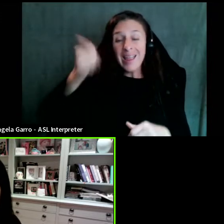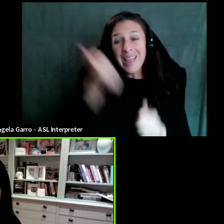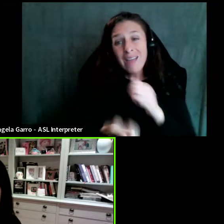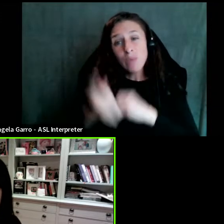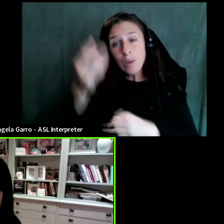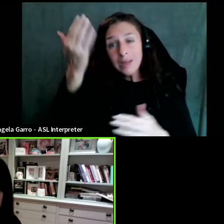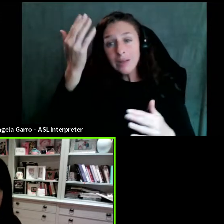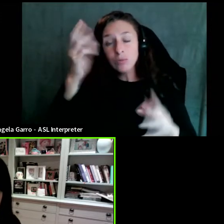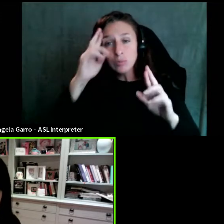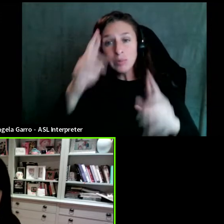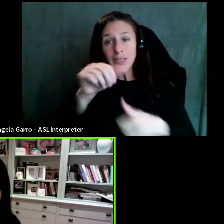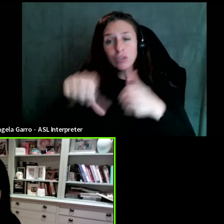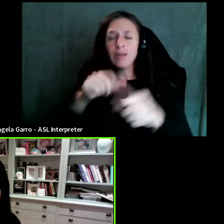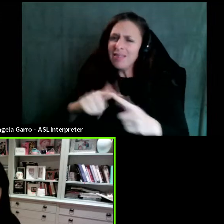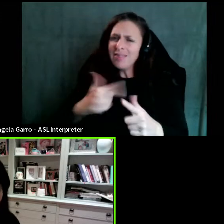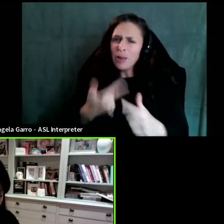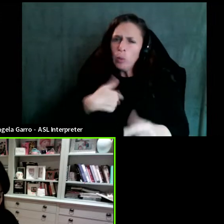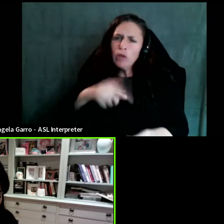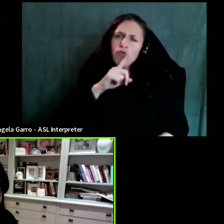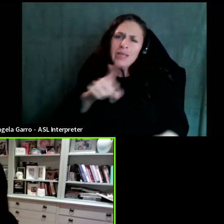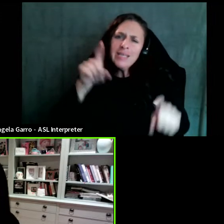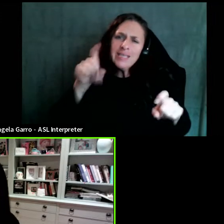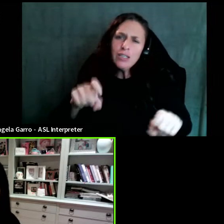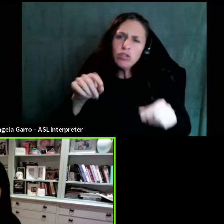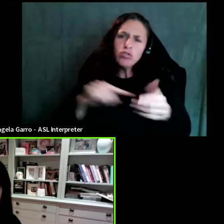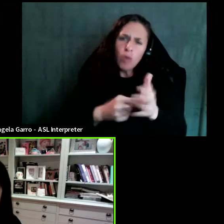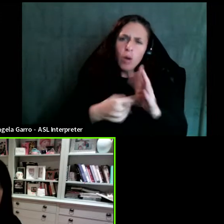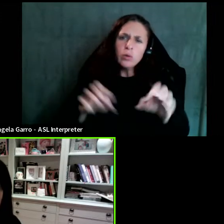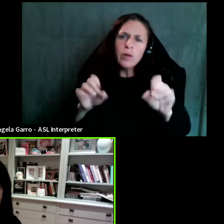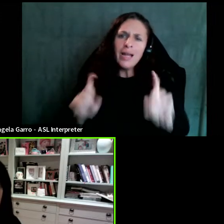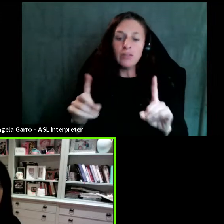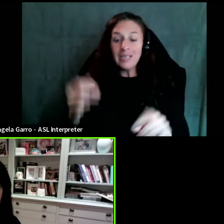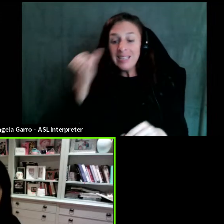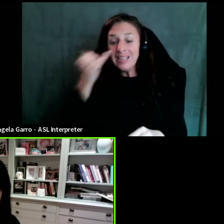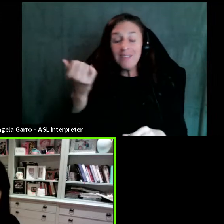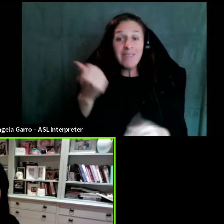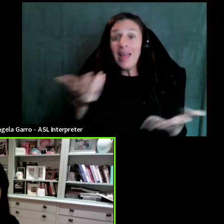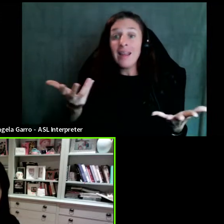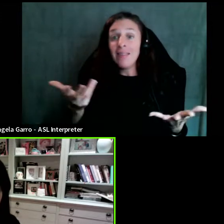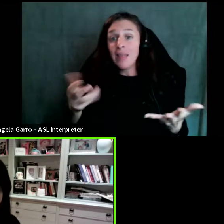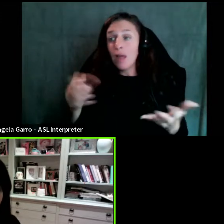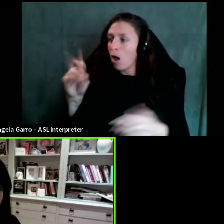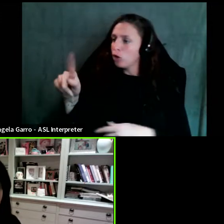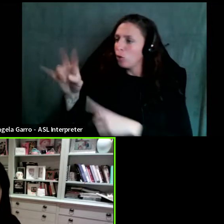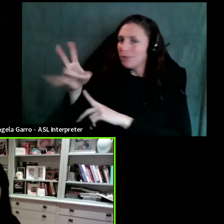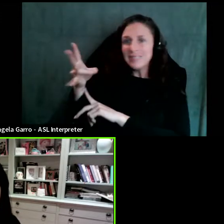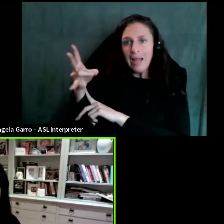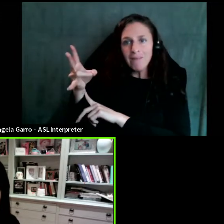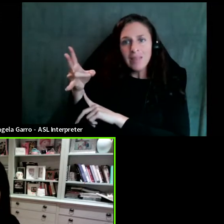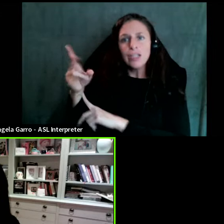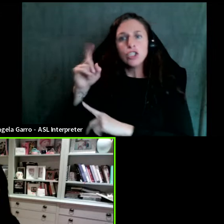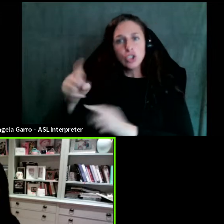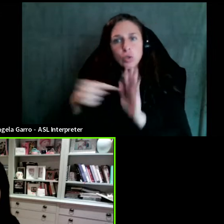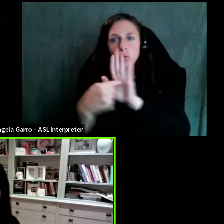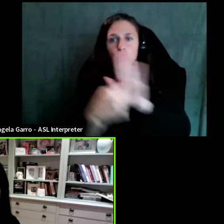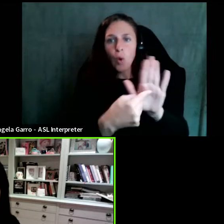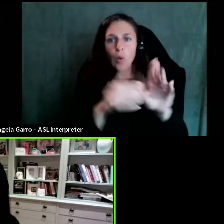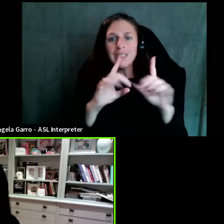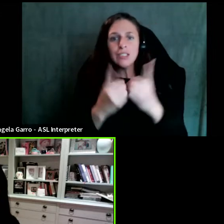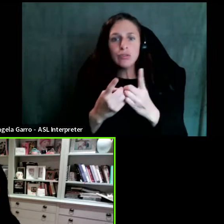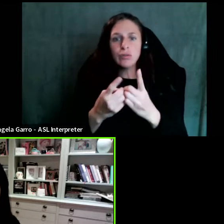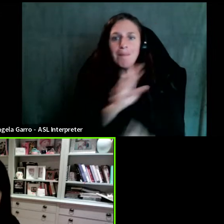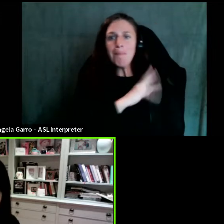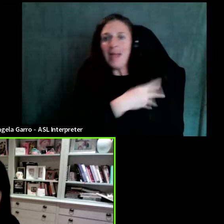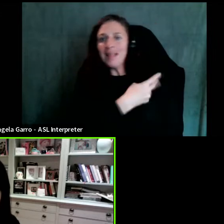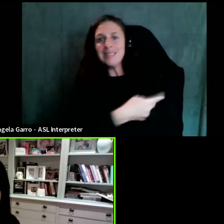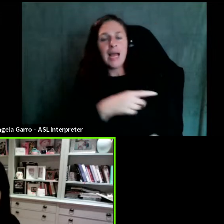need to start really educating. What, if anything, October 7th should have shown the district that Palestine is not something